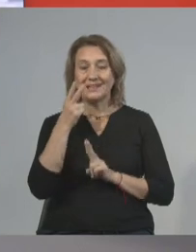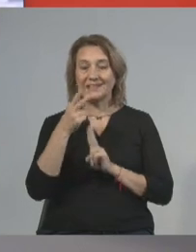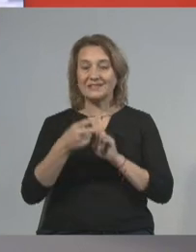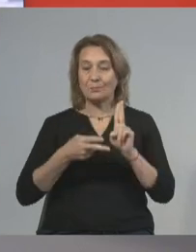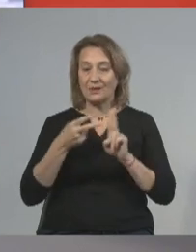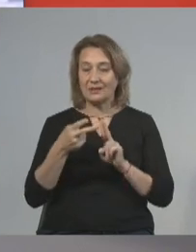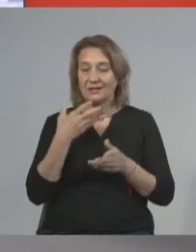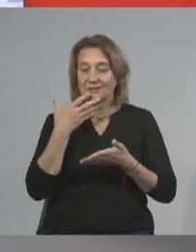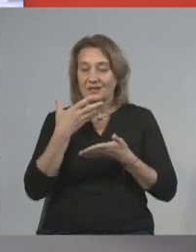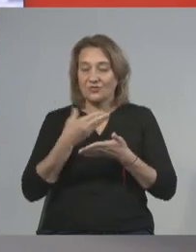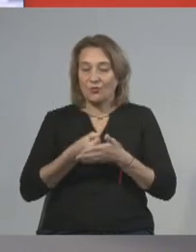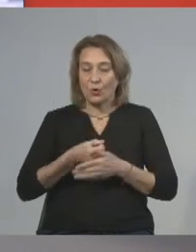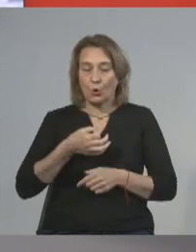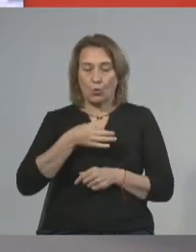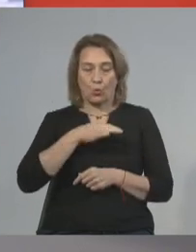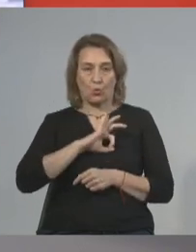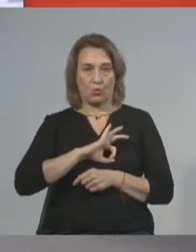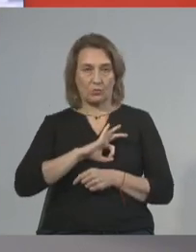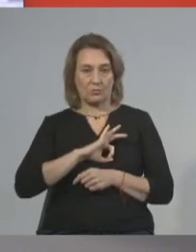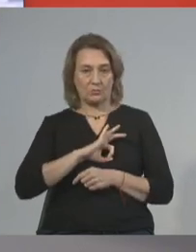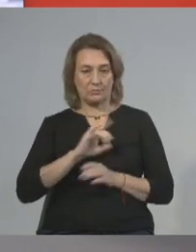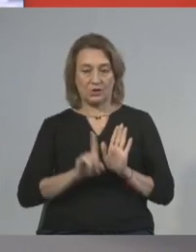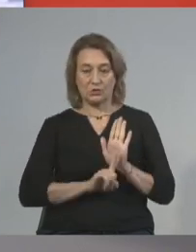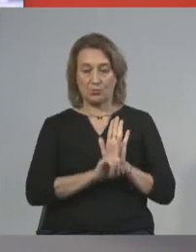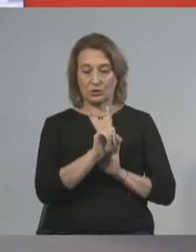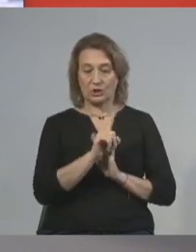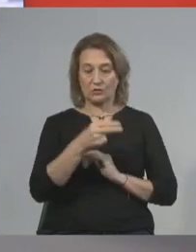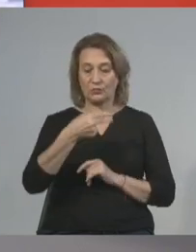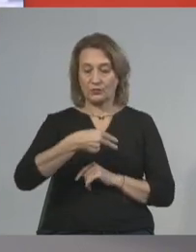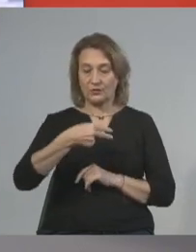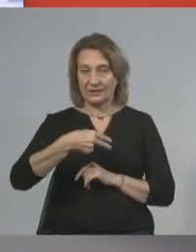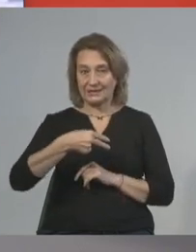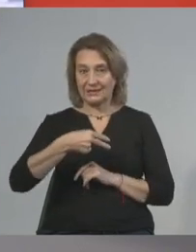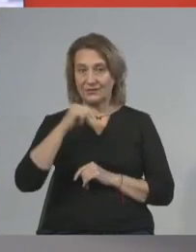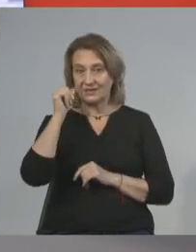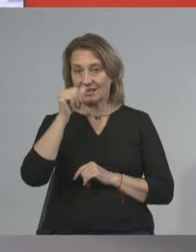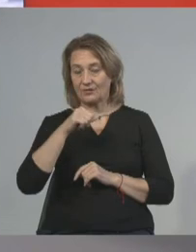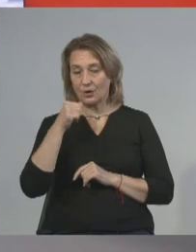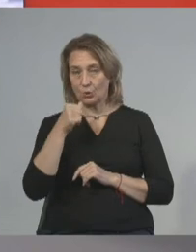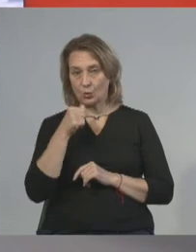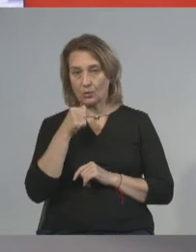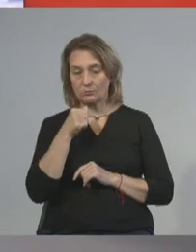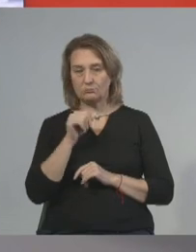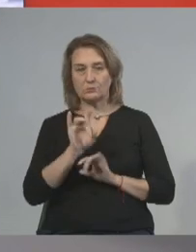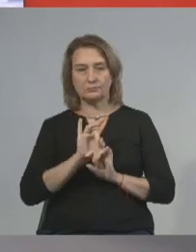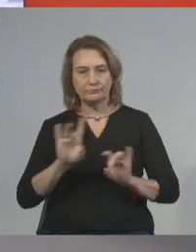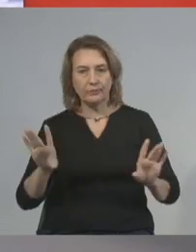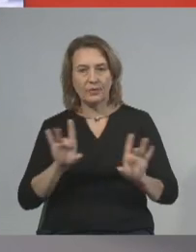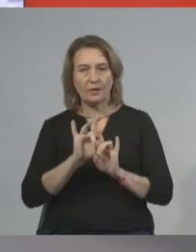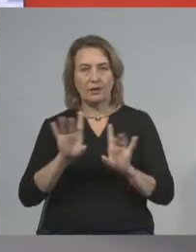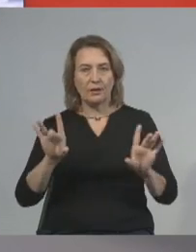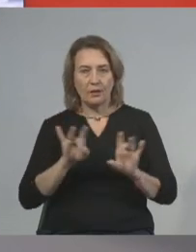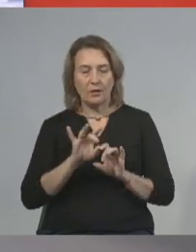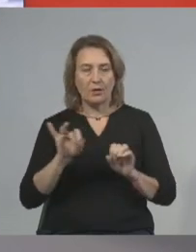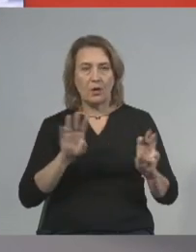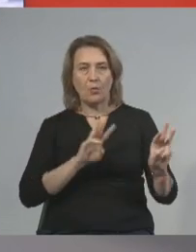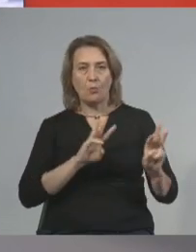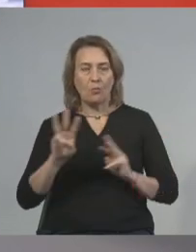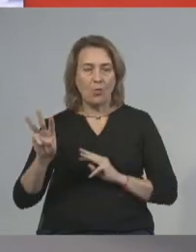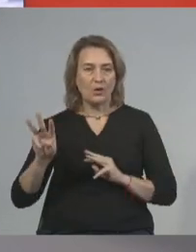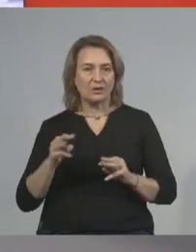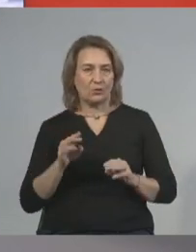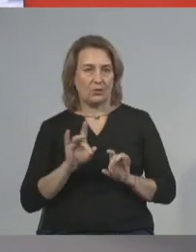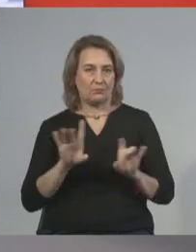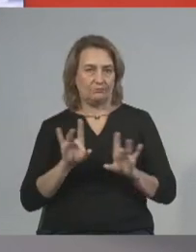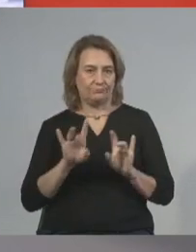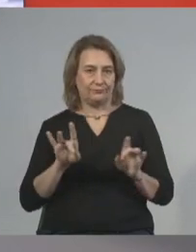euro-atlantic course of ukrainian development starting from 2020 we have been monitoring these narratives in the